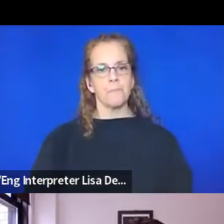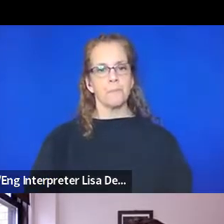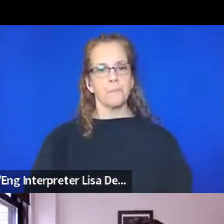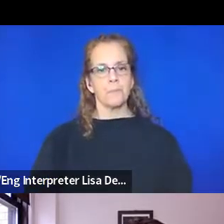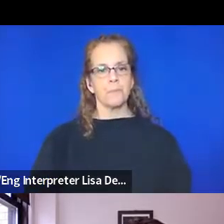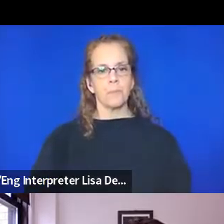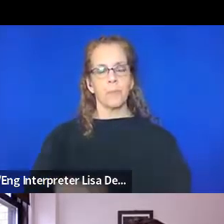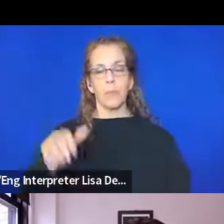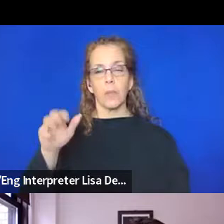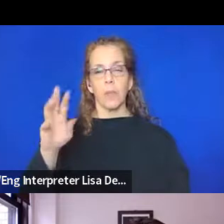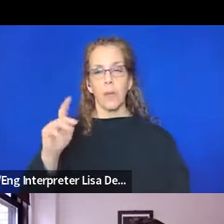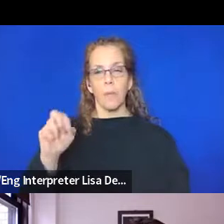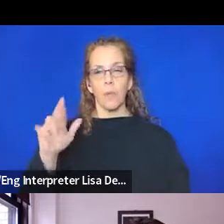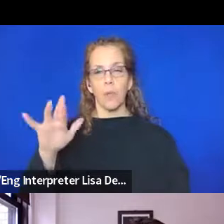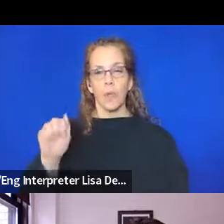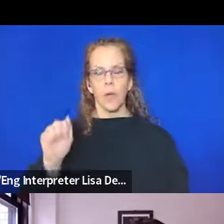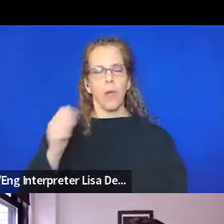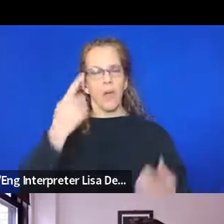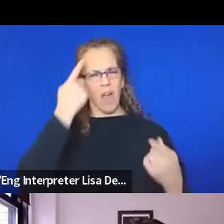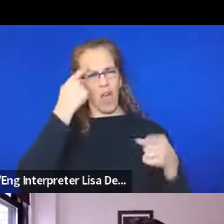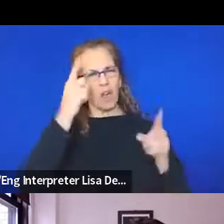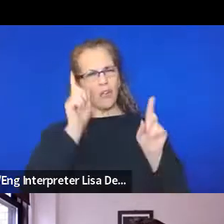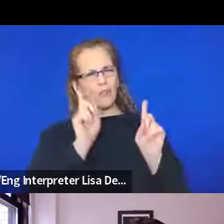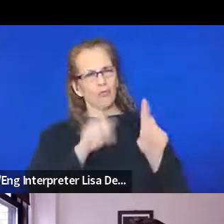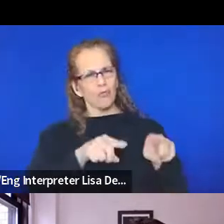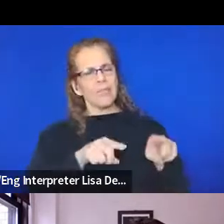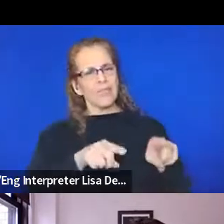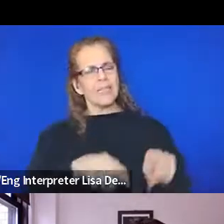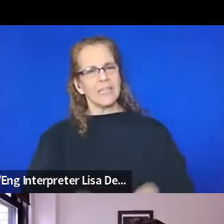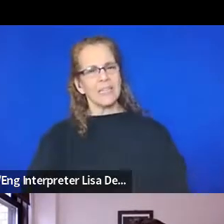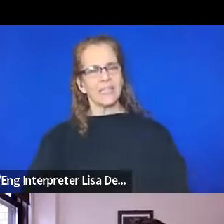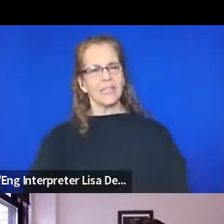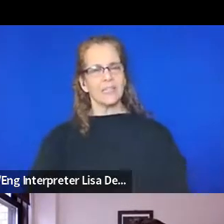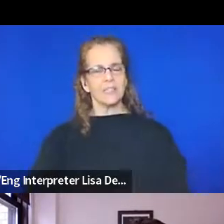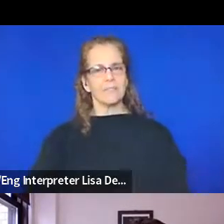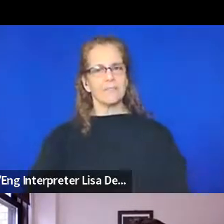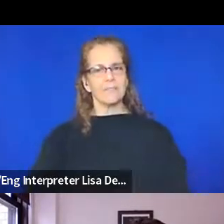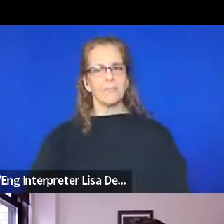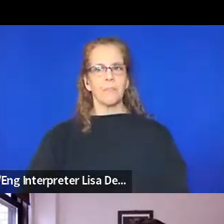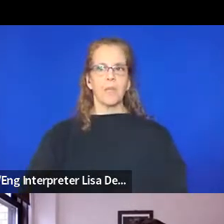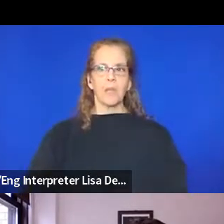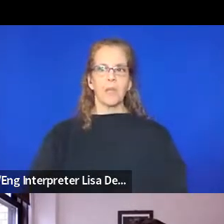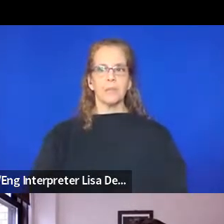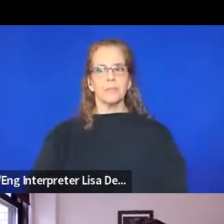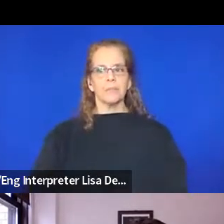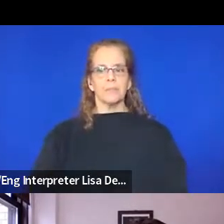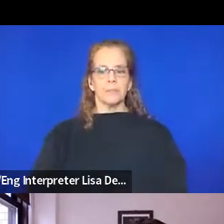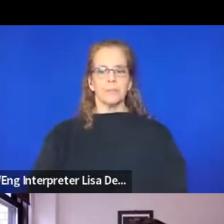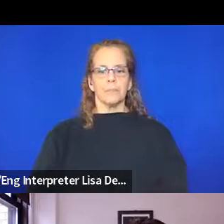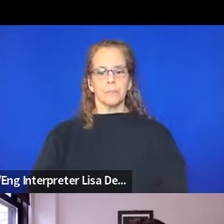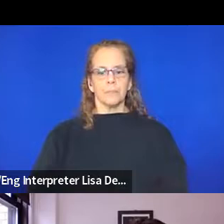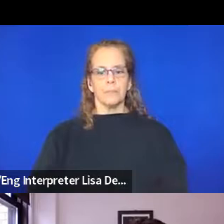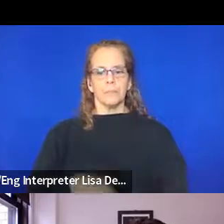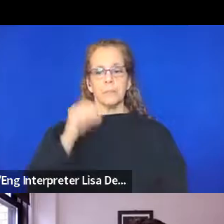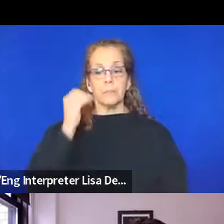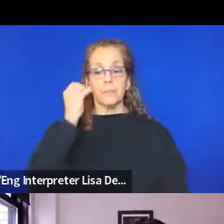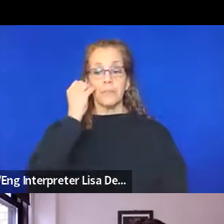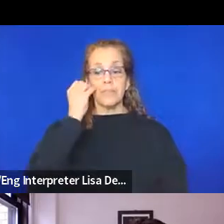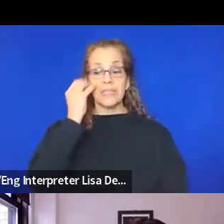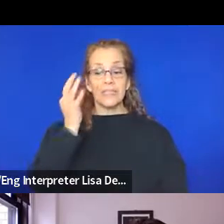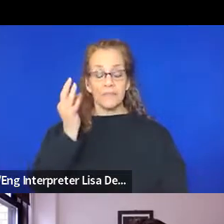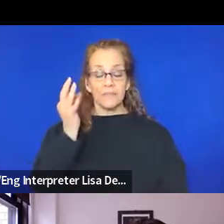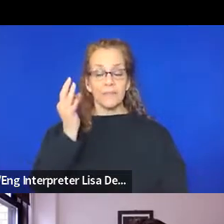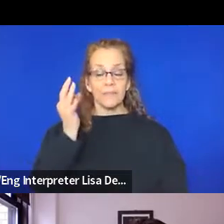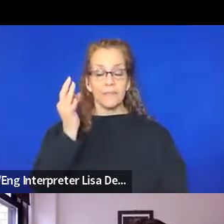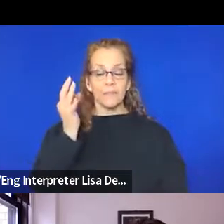I agree. I think, that, I mean, if you have people who are sort of there